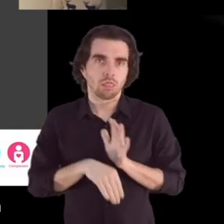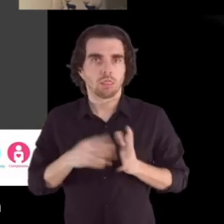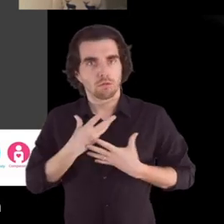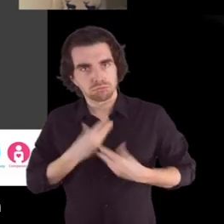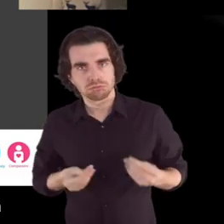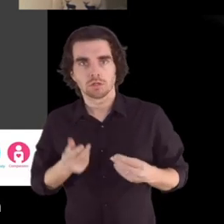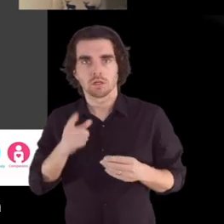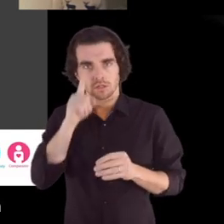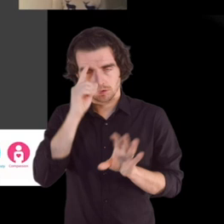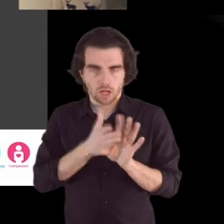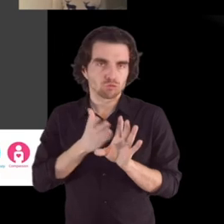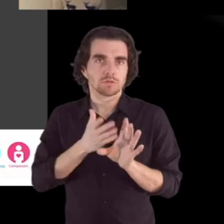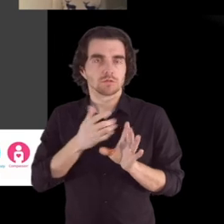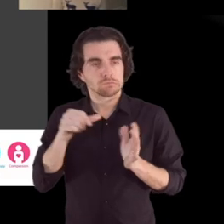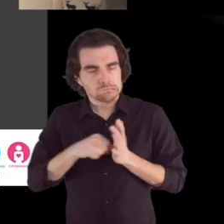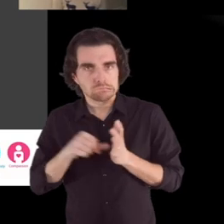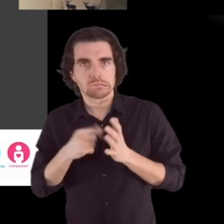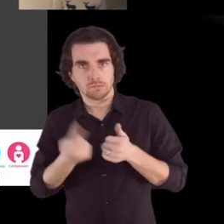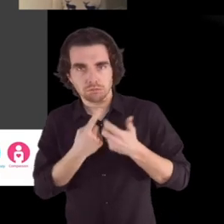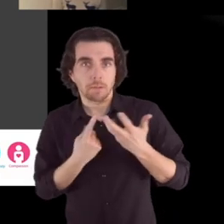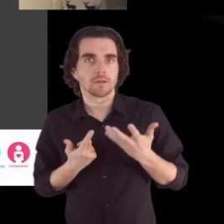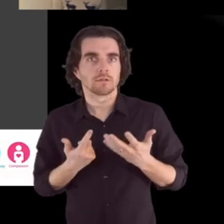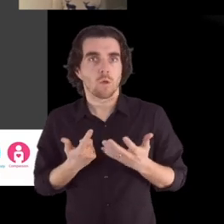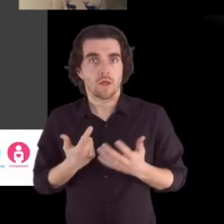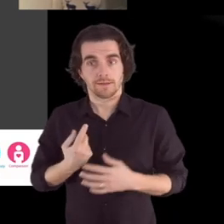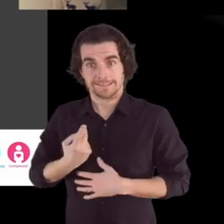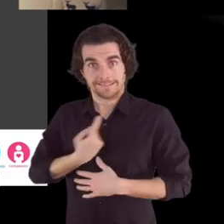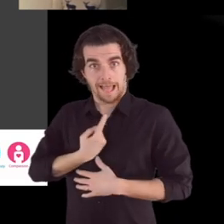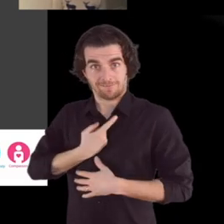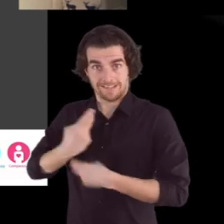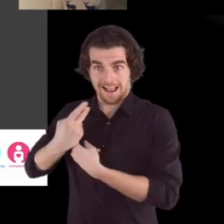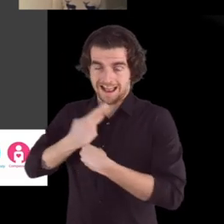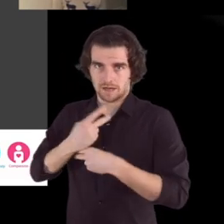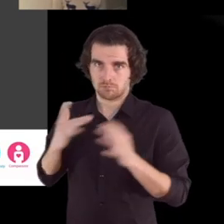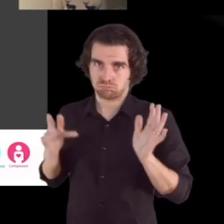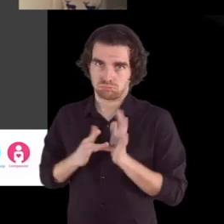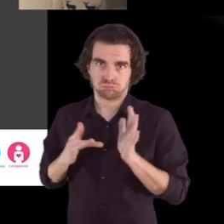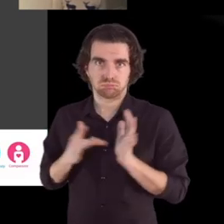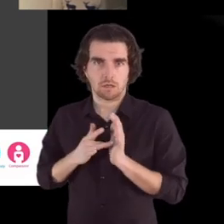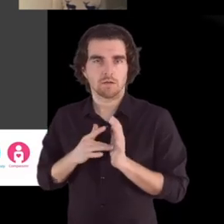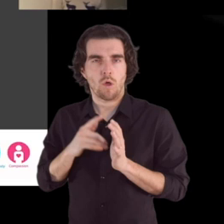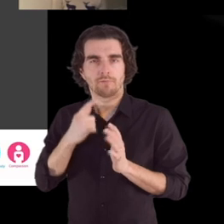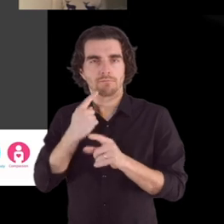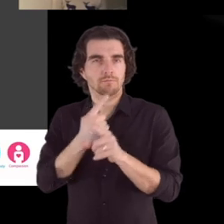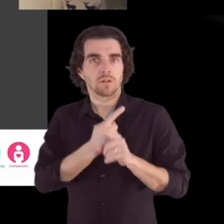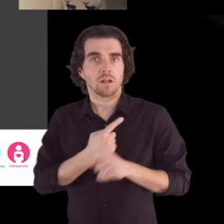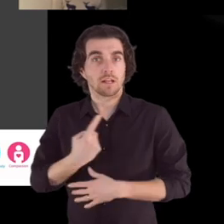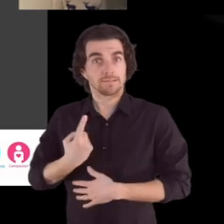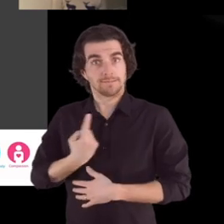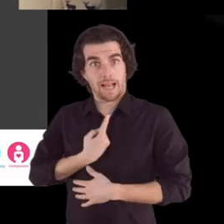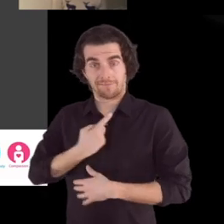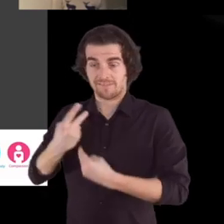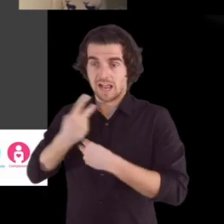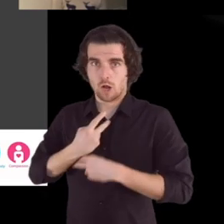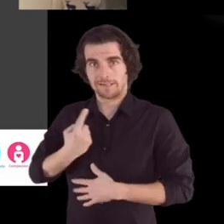the exhaustion, this is the time where the psychological risk is at the highest. And it's a time where self-care is needed the most. And I think there's this